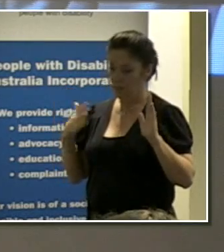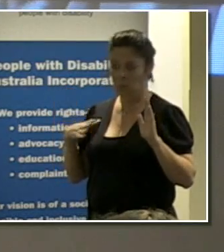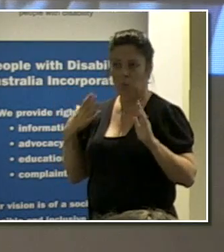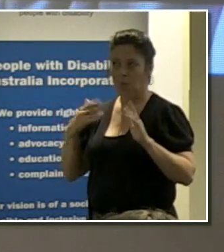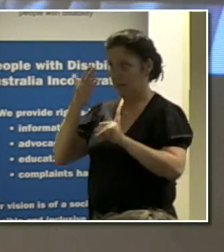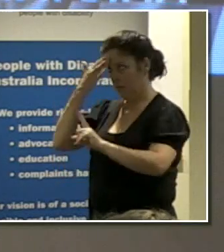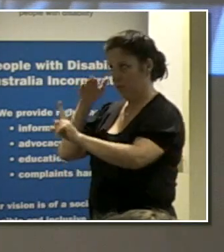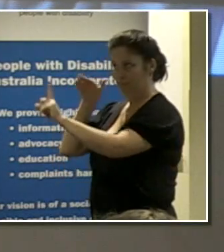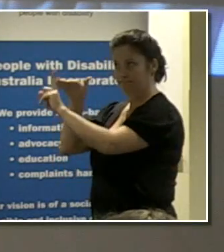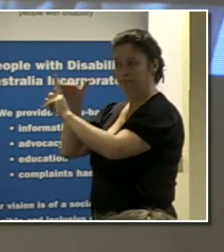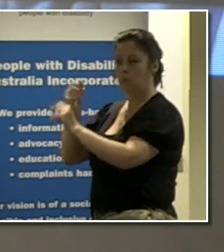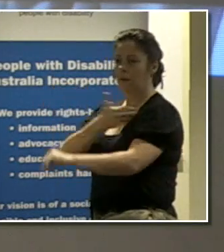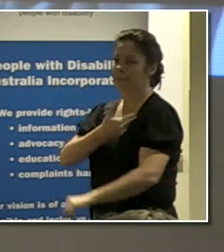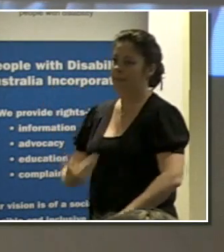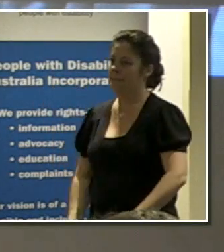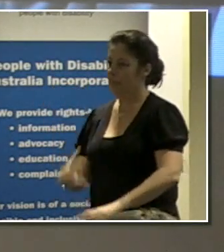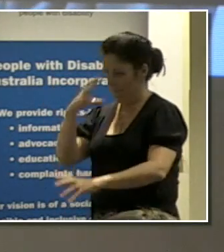up with the ministers.